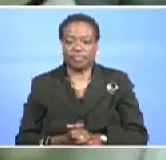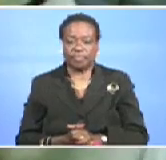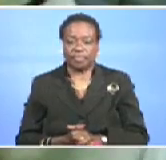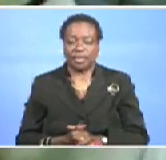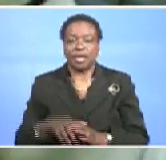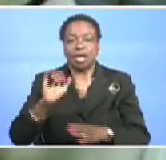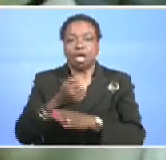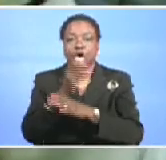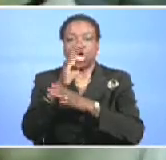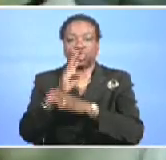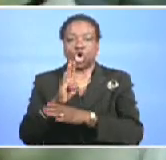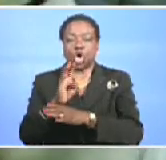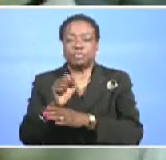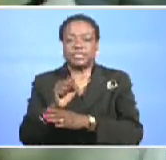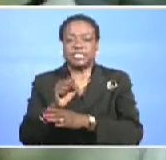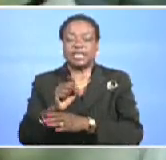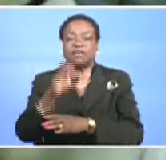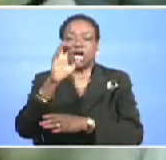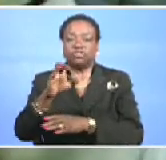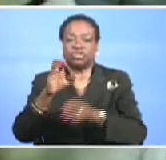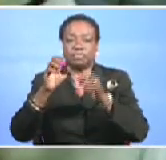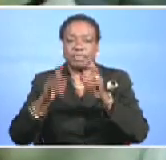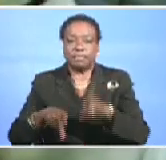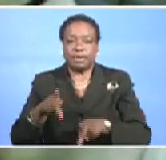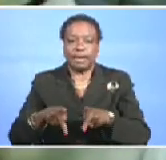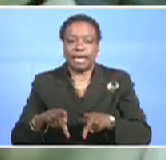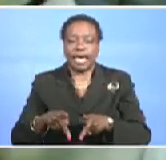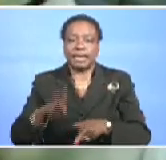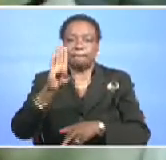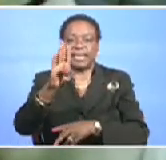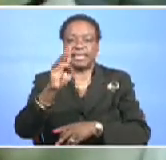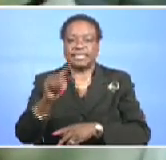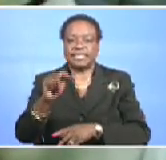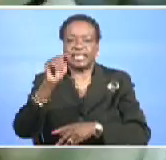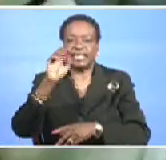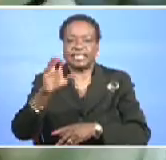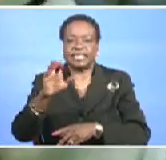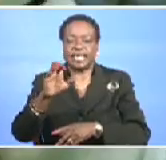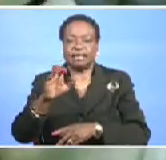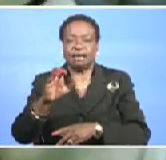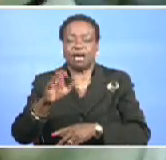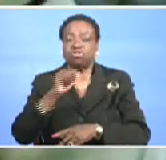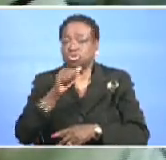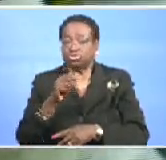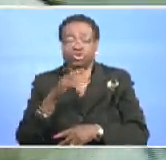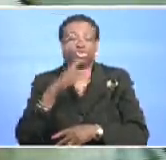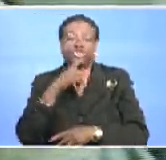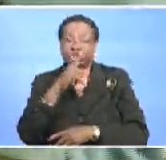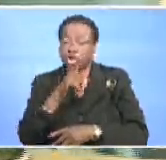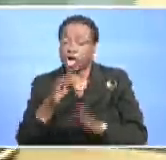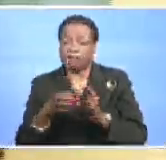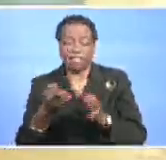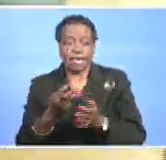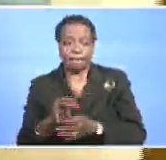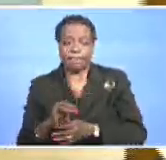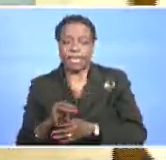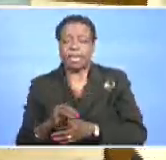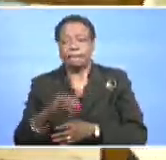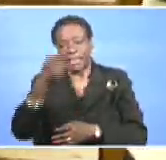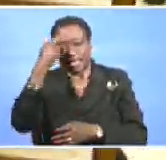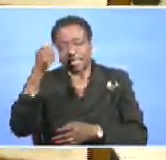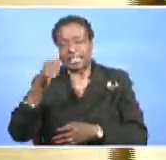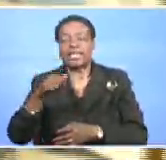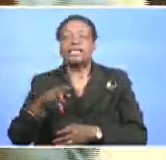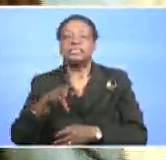The jobs of hundreds of employees at the Bahamas telecommunications company are still in limbo following a plan to outsource BTC